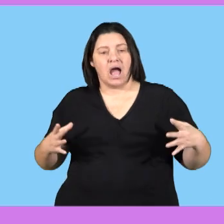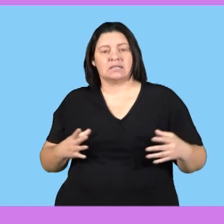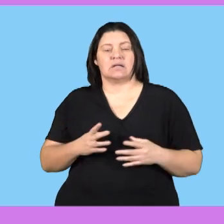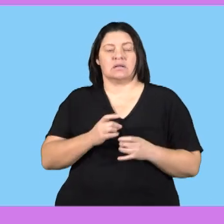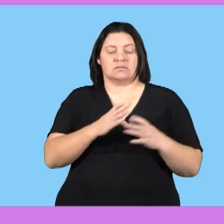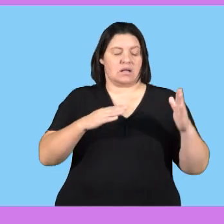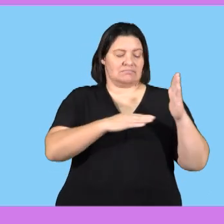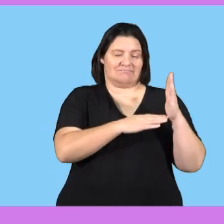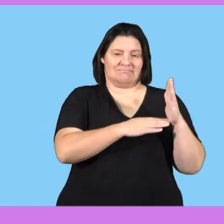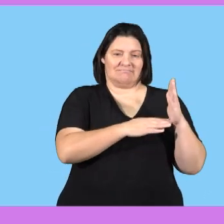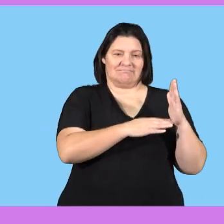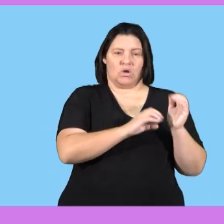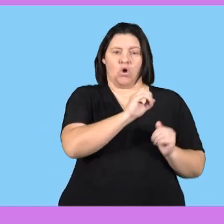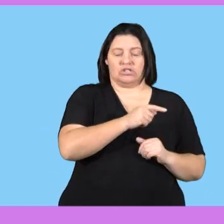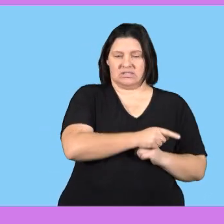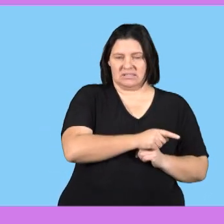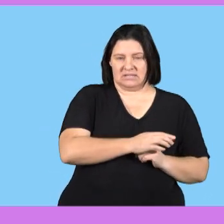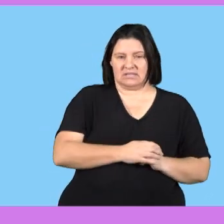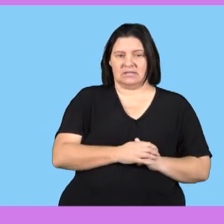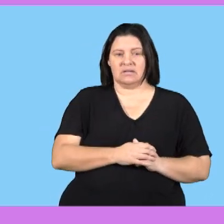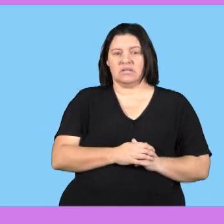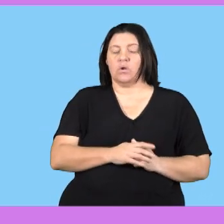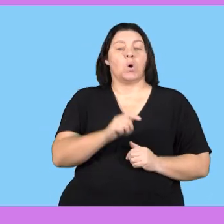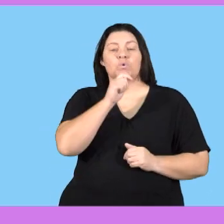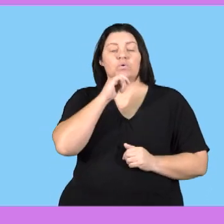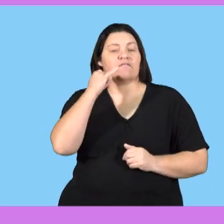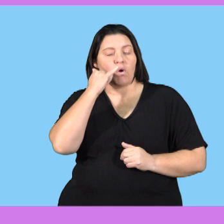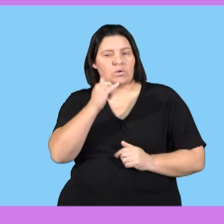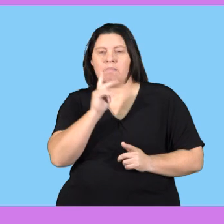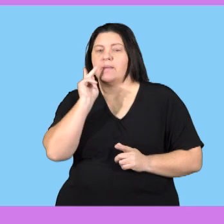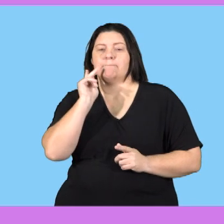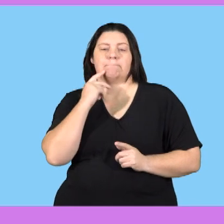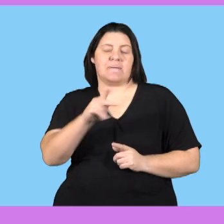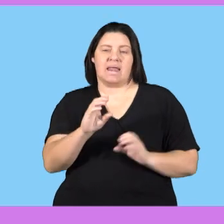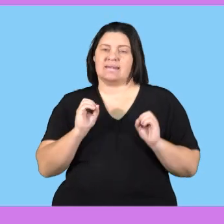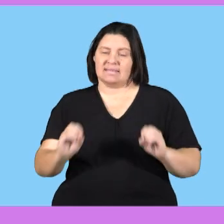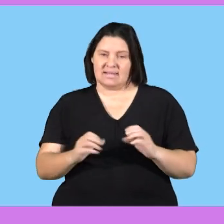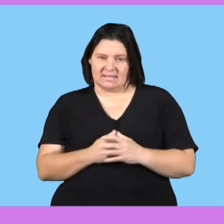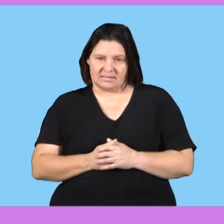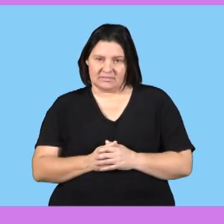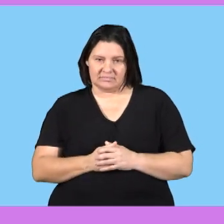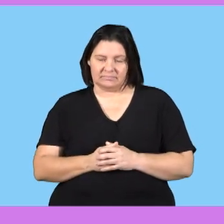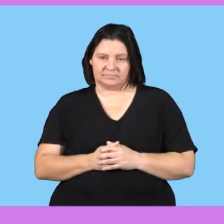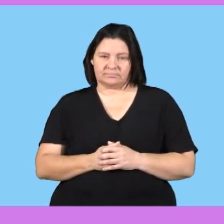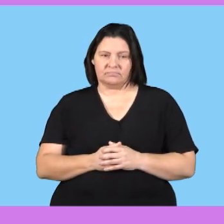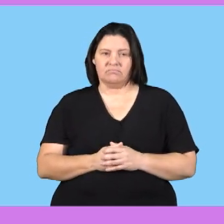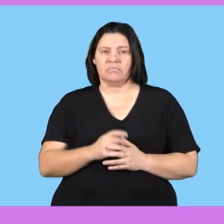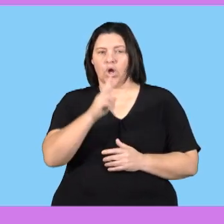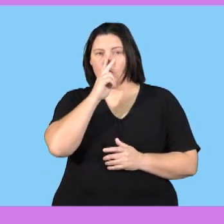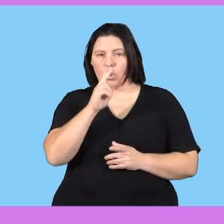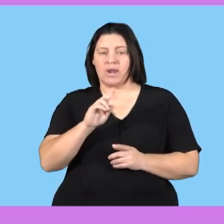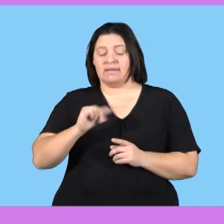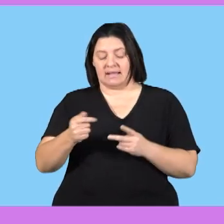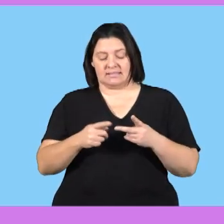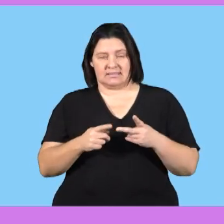starts at the origin, okay? Obviously, if you don't use your phone, then you won't pay, okay? So looking at the